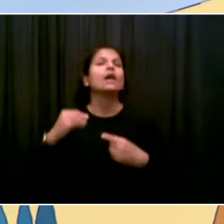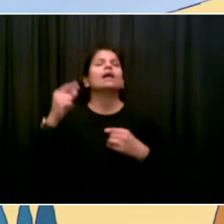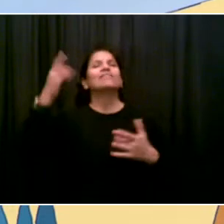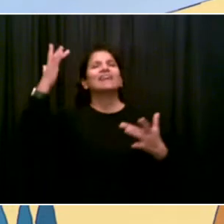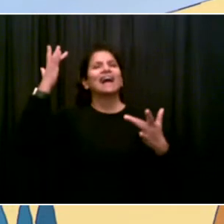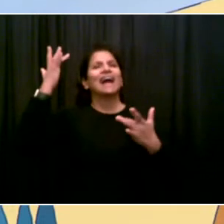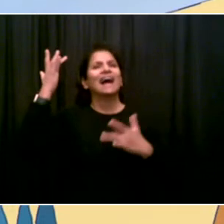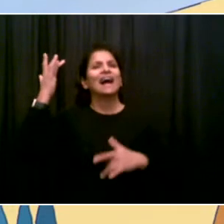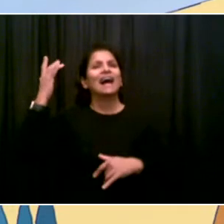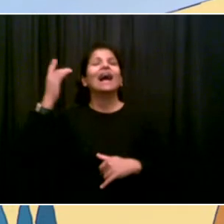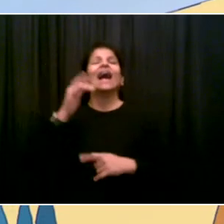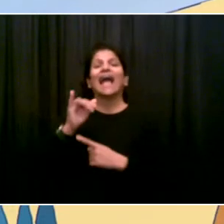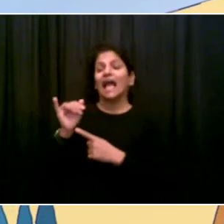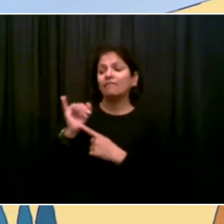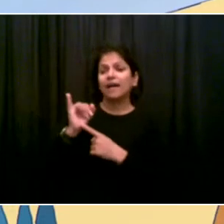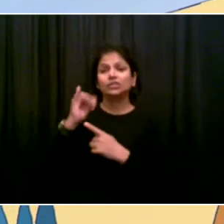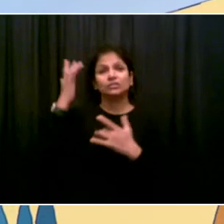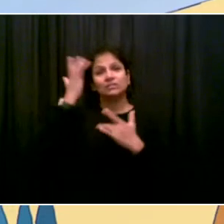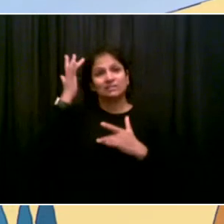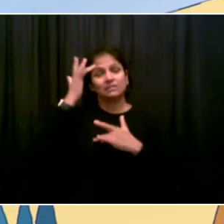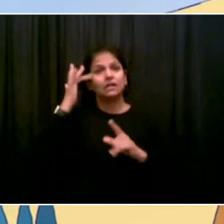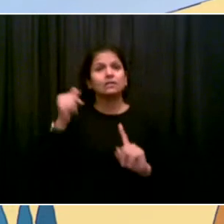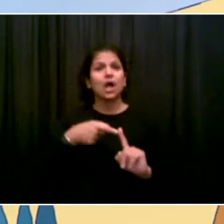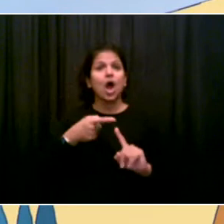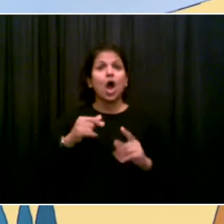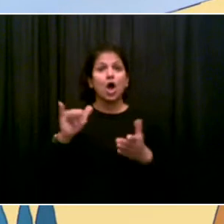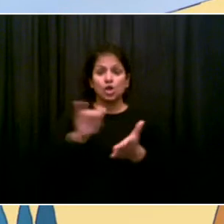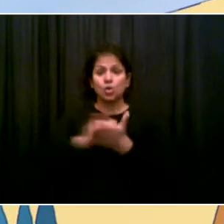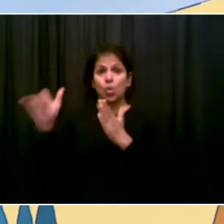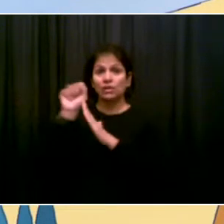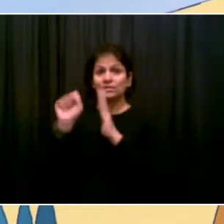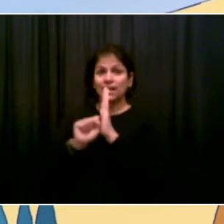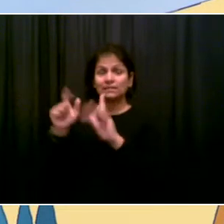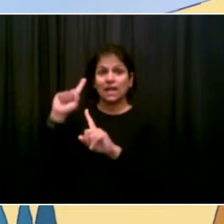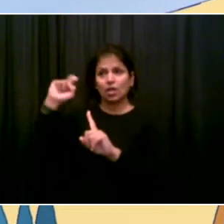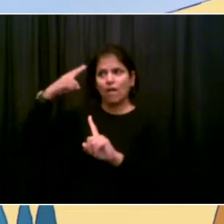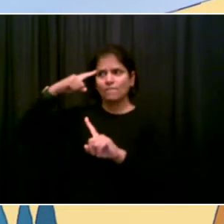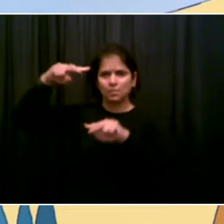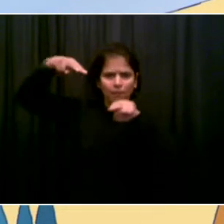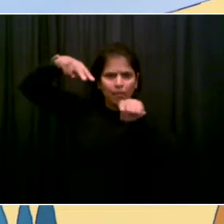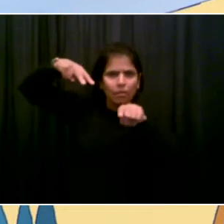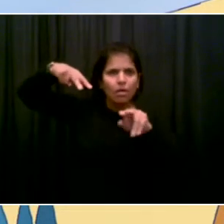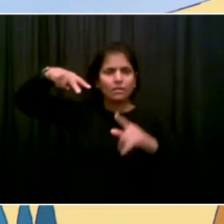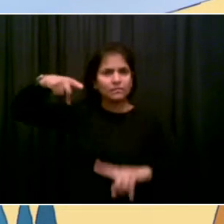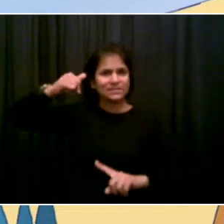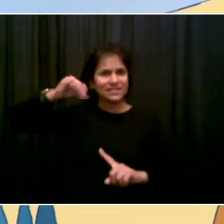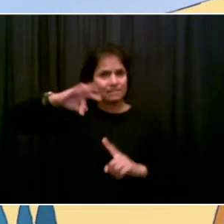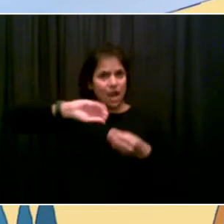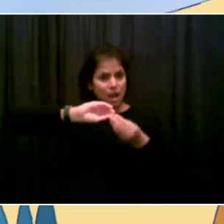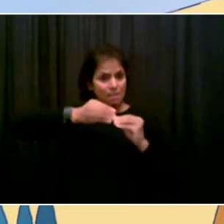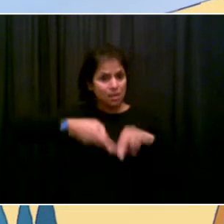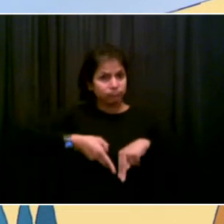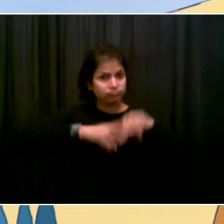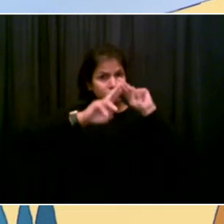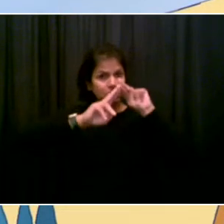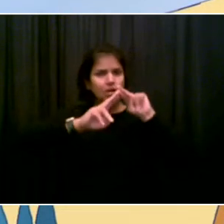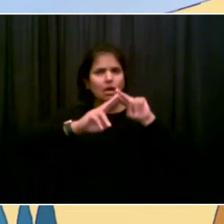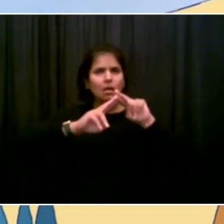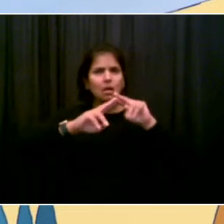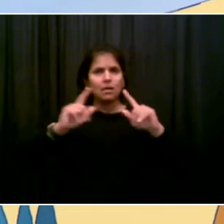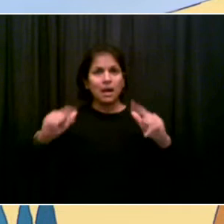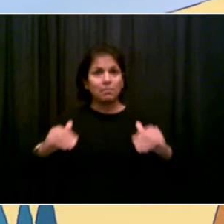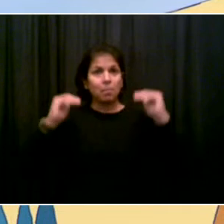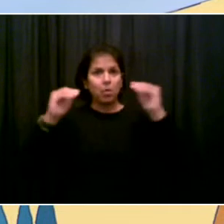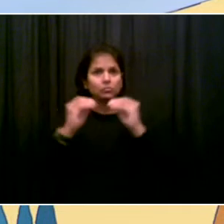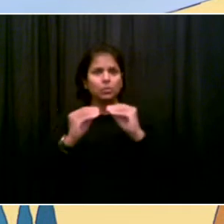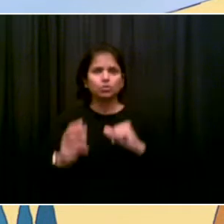health experts also considering that? No, we will always watch for the facts.